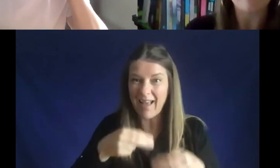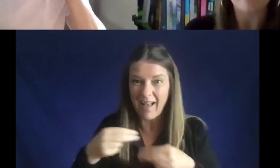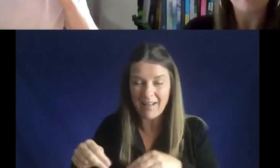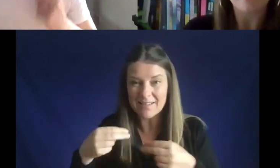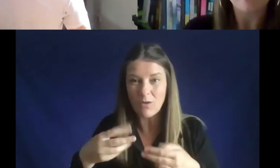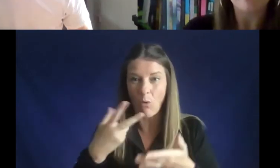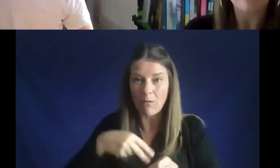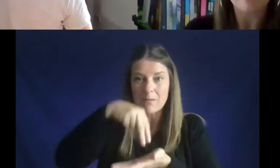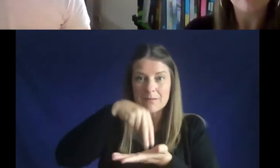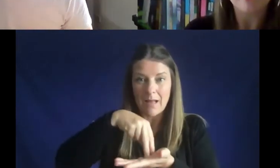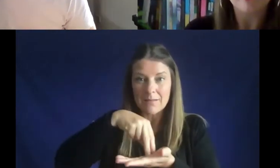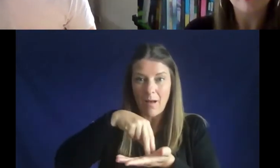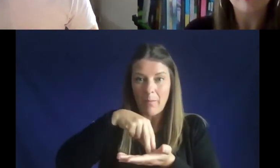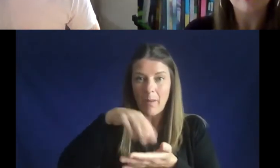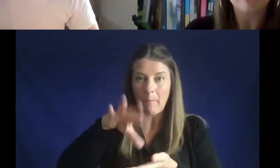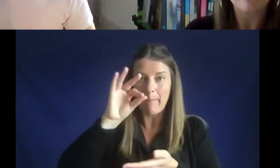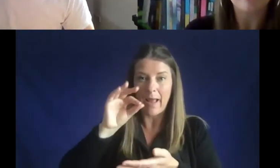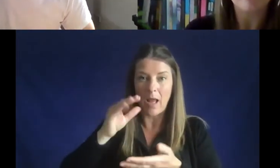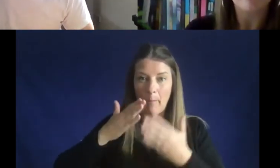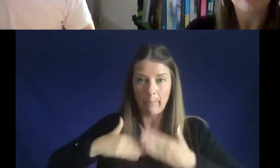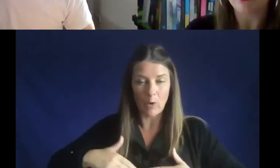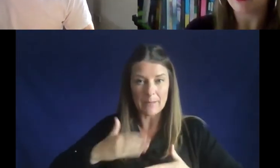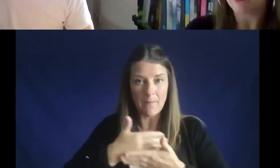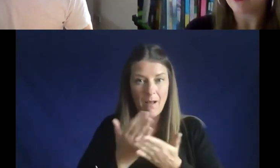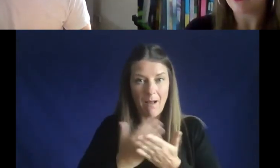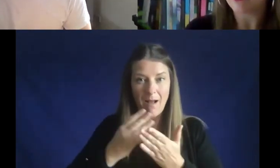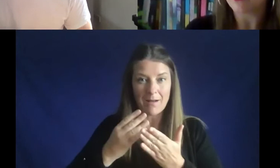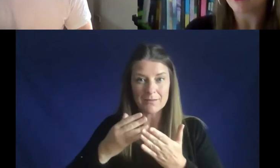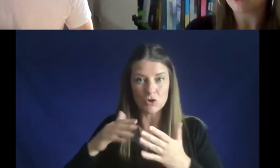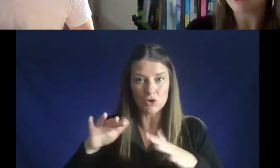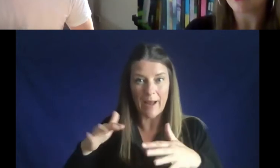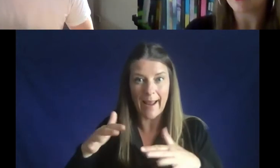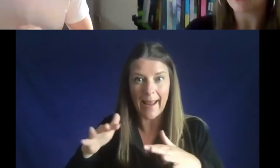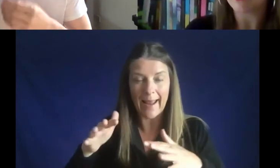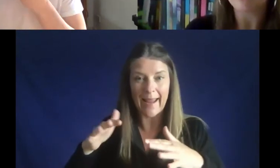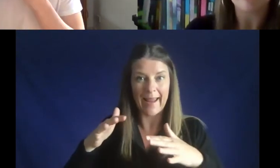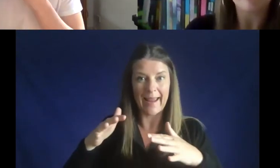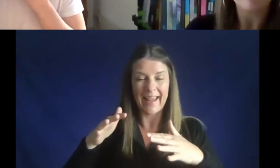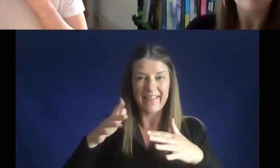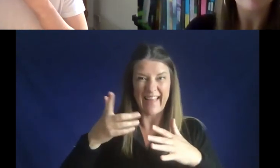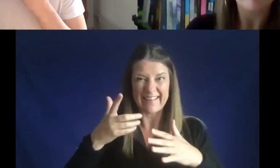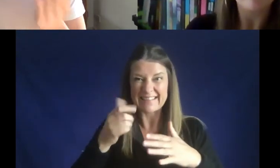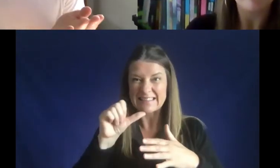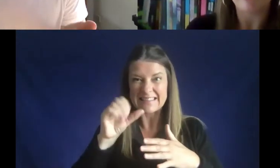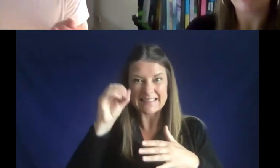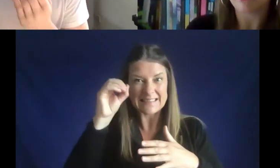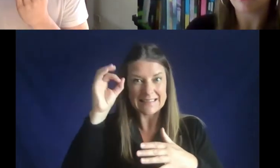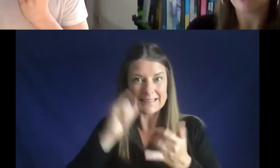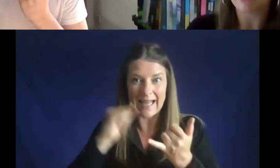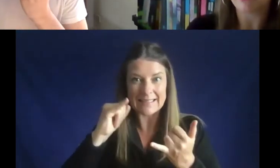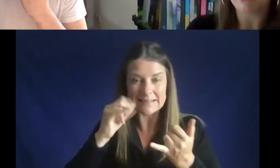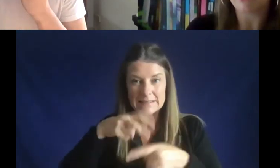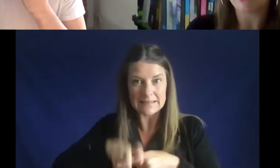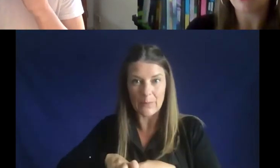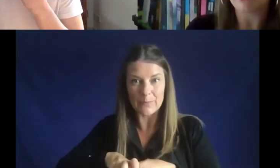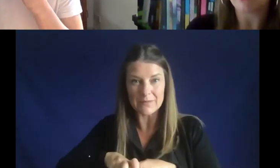and begin to shake it. Count down from 60 seconds, keep shaking, and then sit down. And then some of the right ones